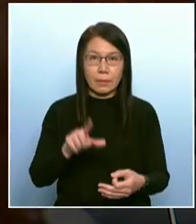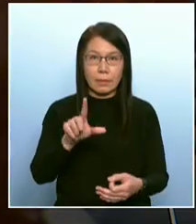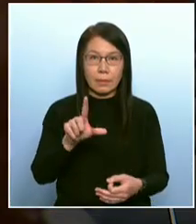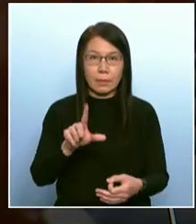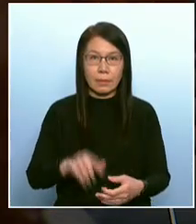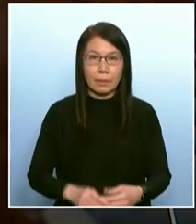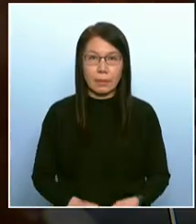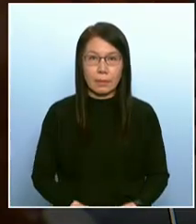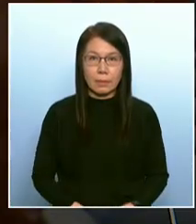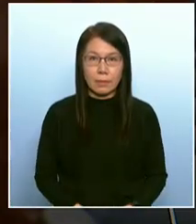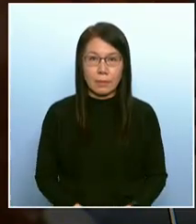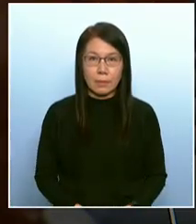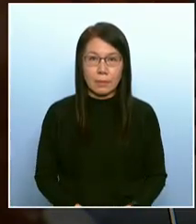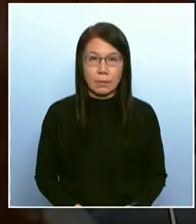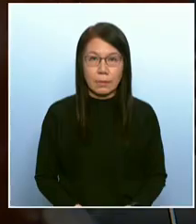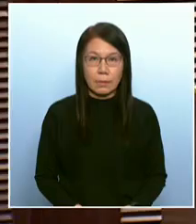Starry Lee.